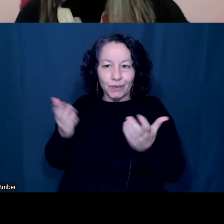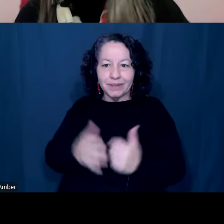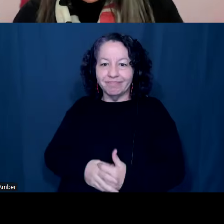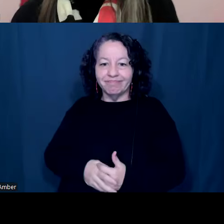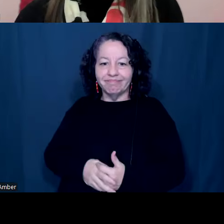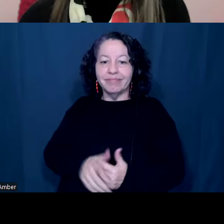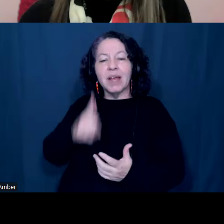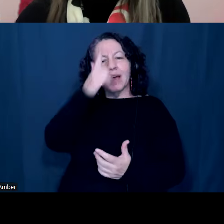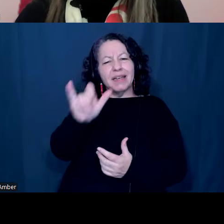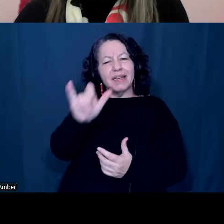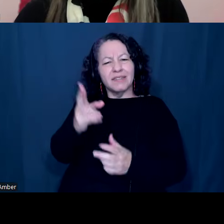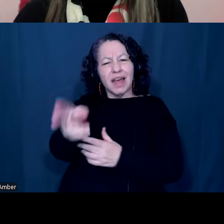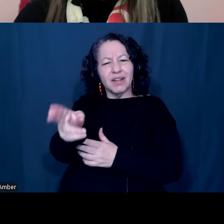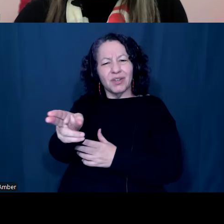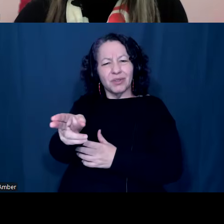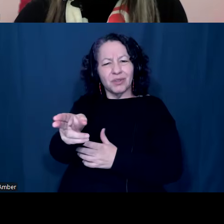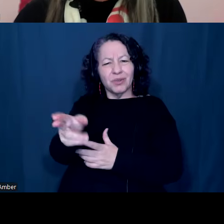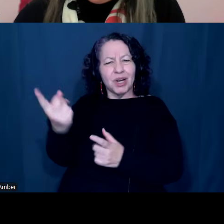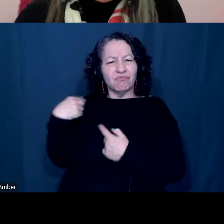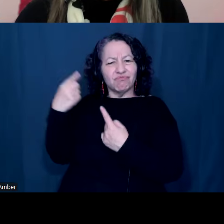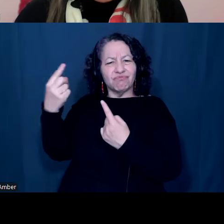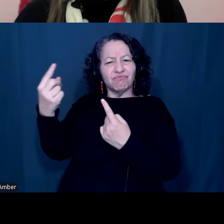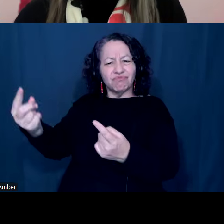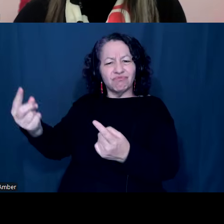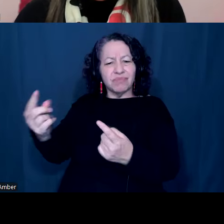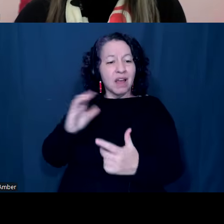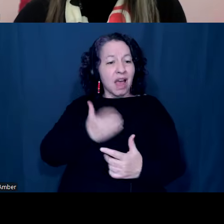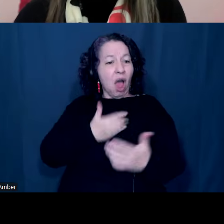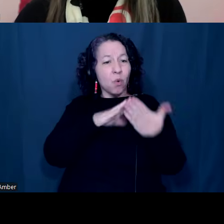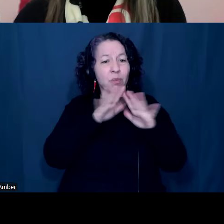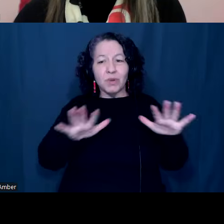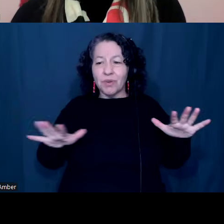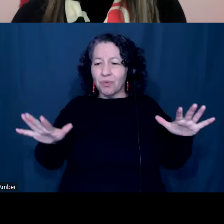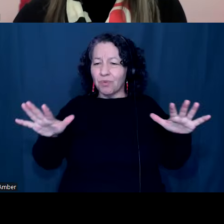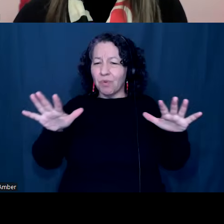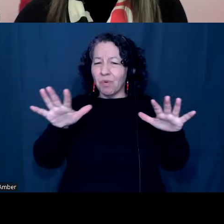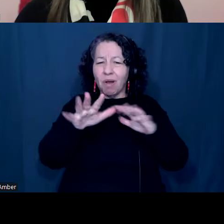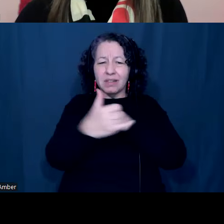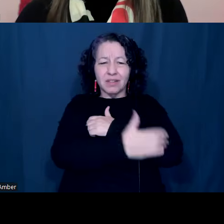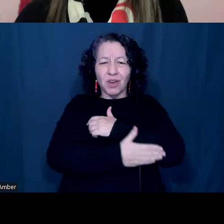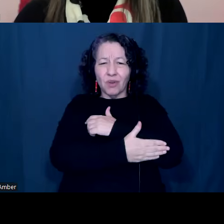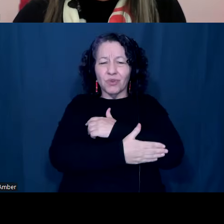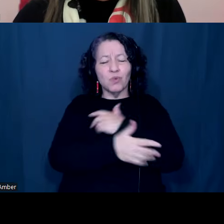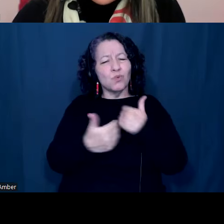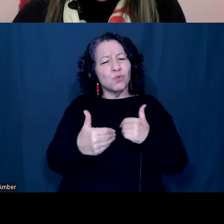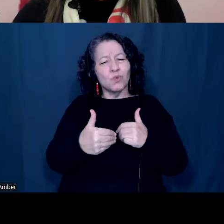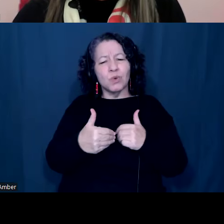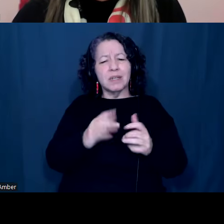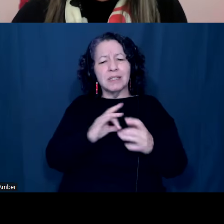Because of that history, Native communities across this country share a deep sense of